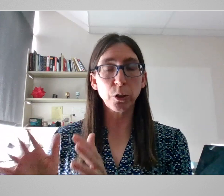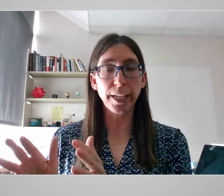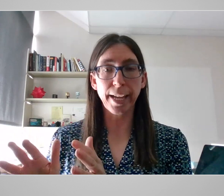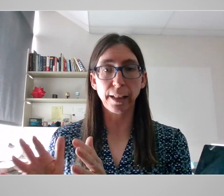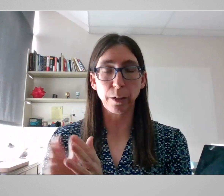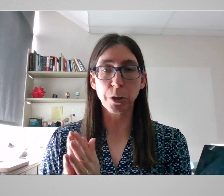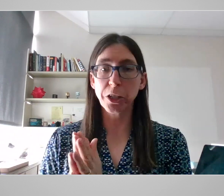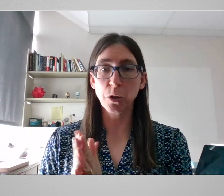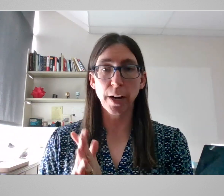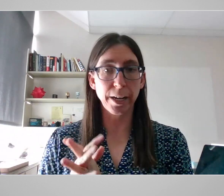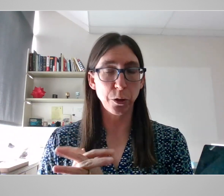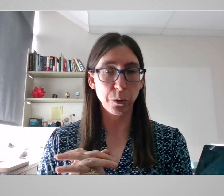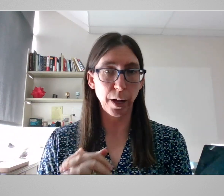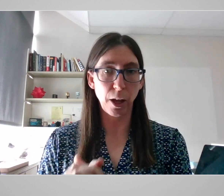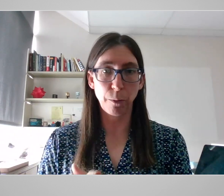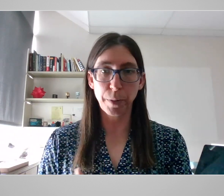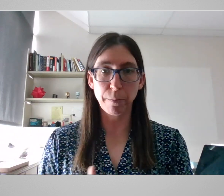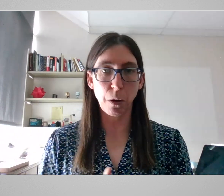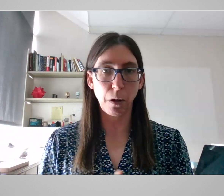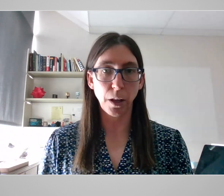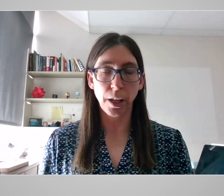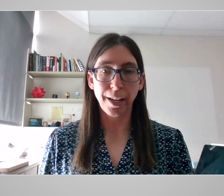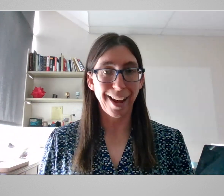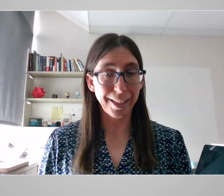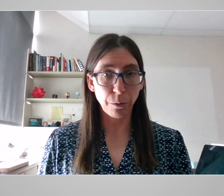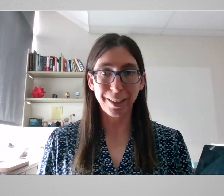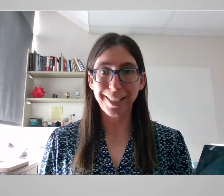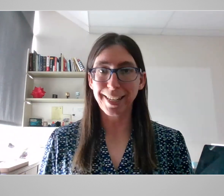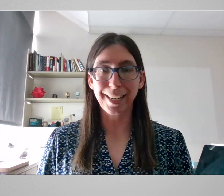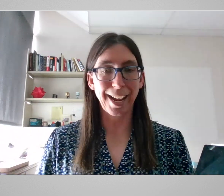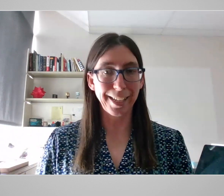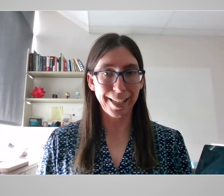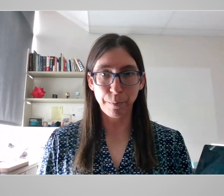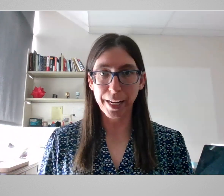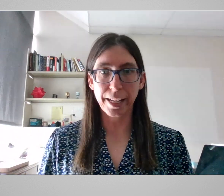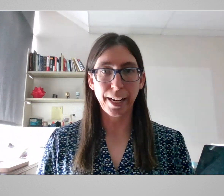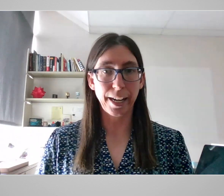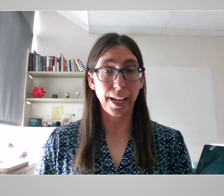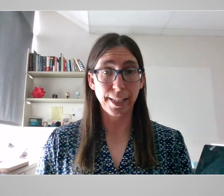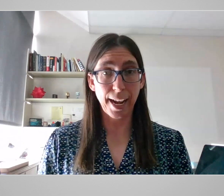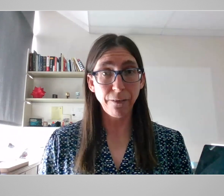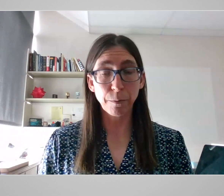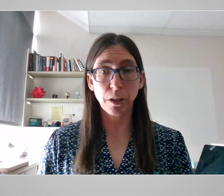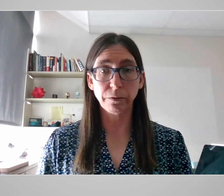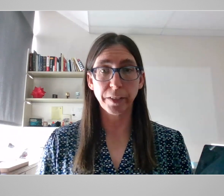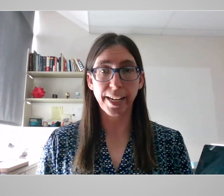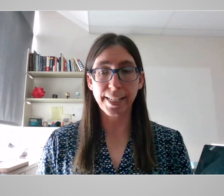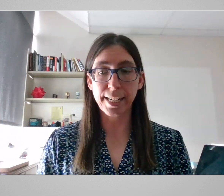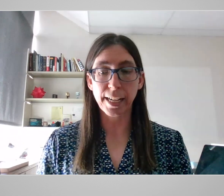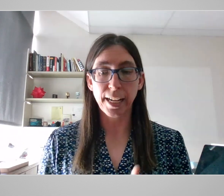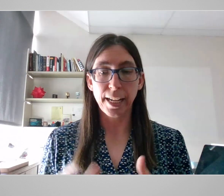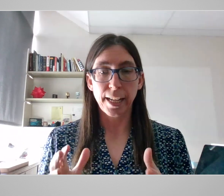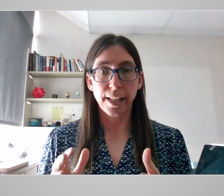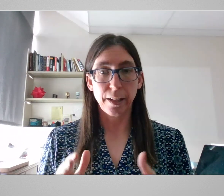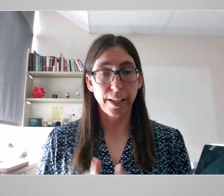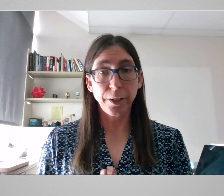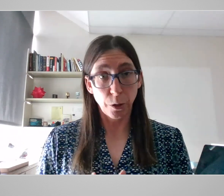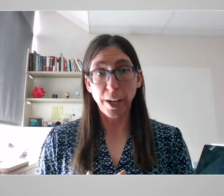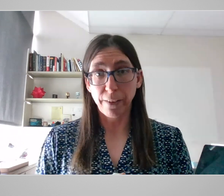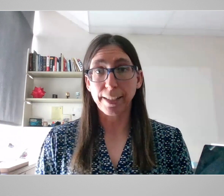so if we're really looking at like we're just trying to help people not get really sick, not get admitted and not die from COVID-19,